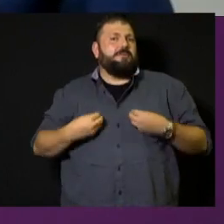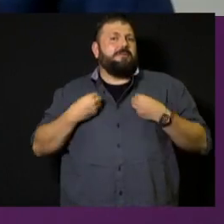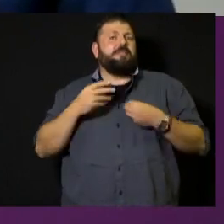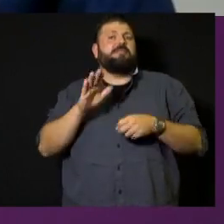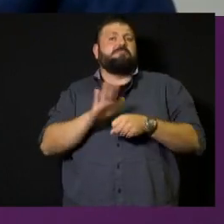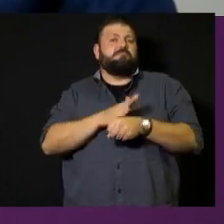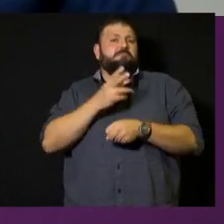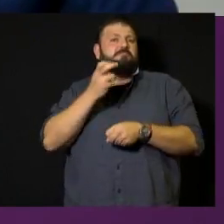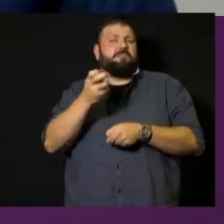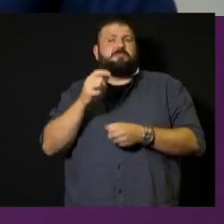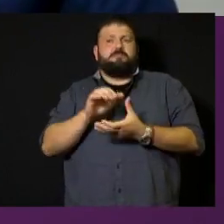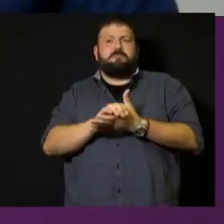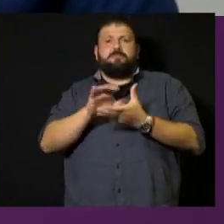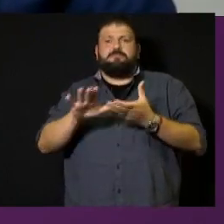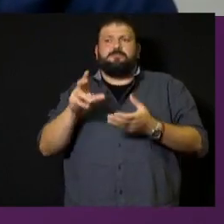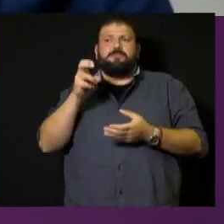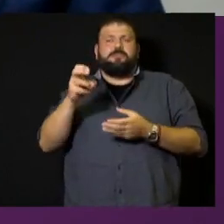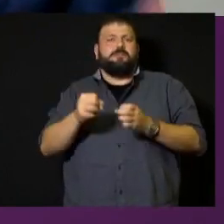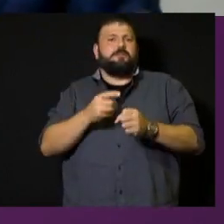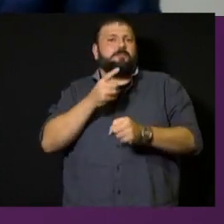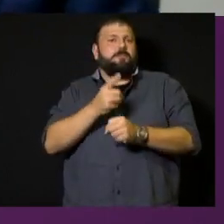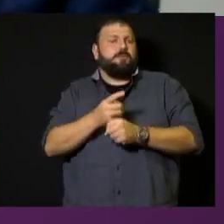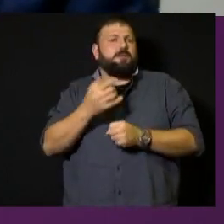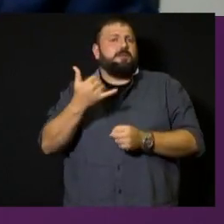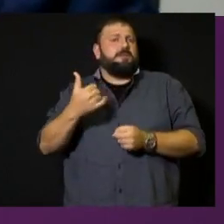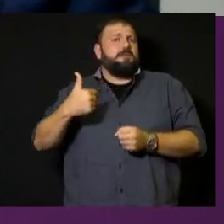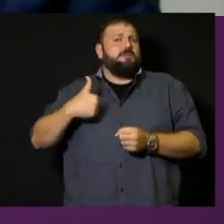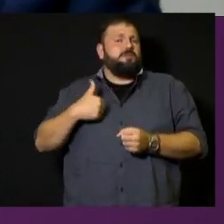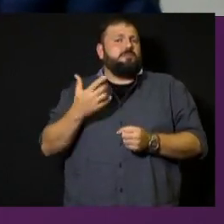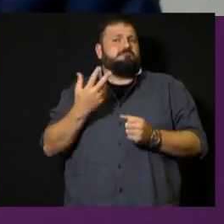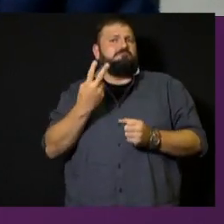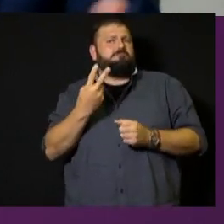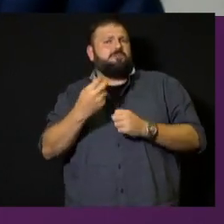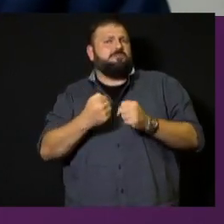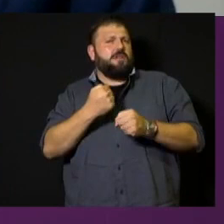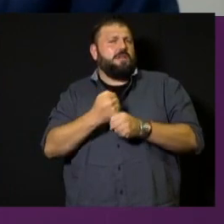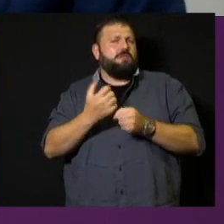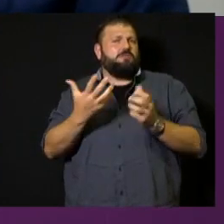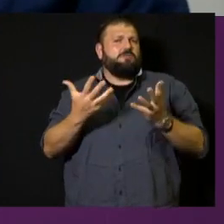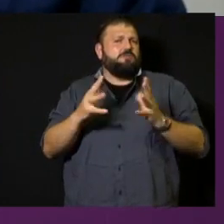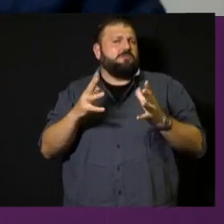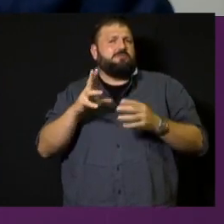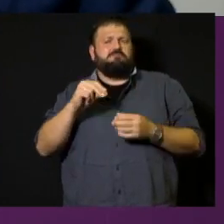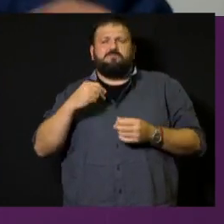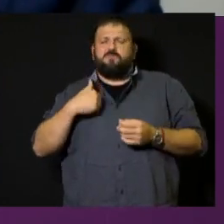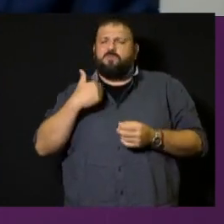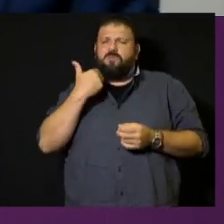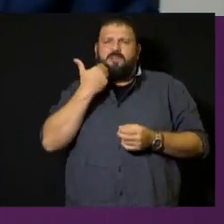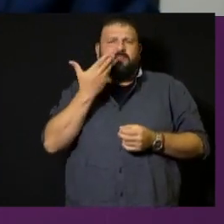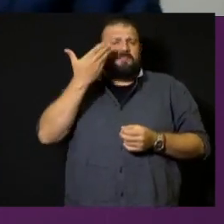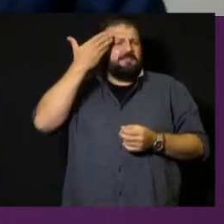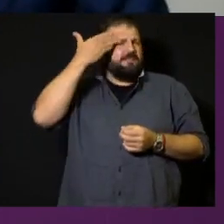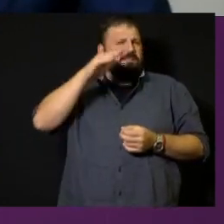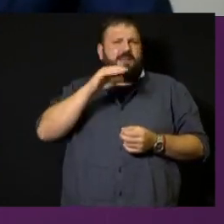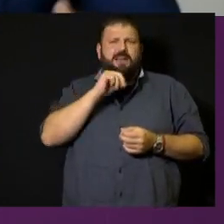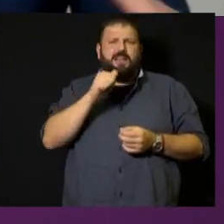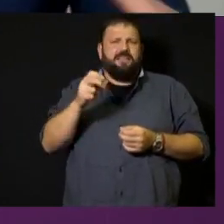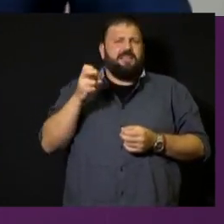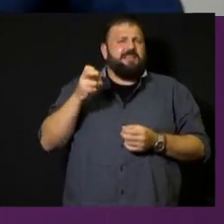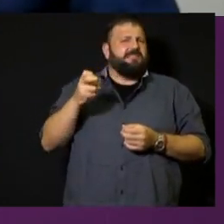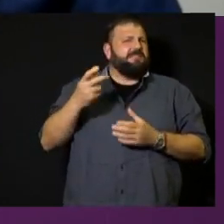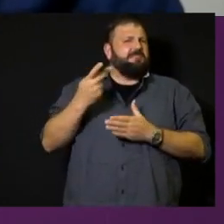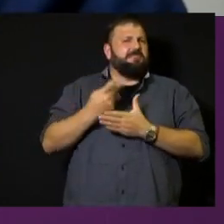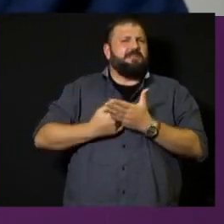wife took the opportunity, and for 2 years, I didn't want to hear anything about